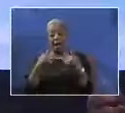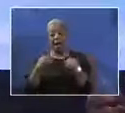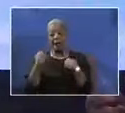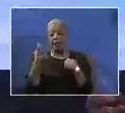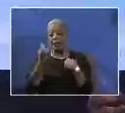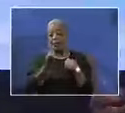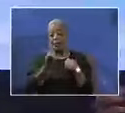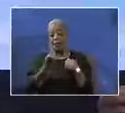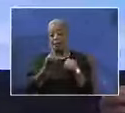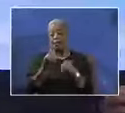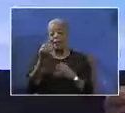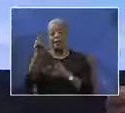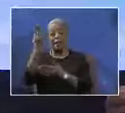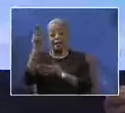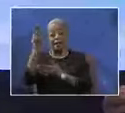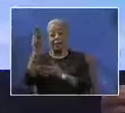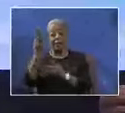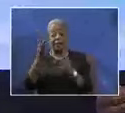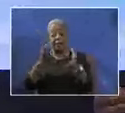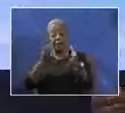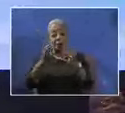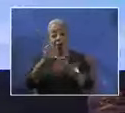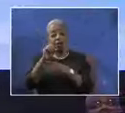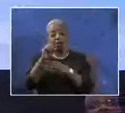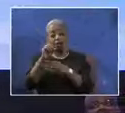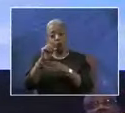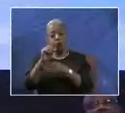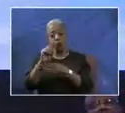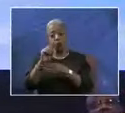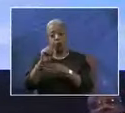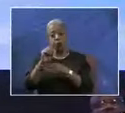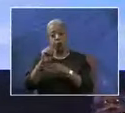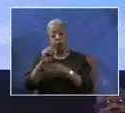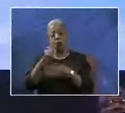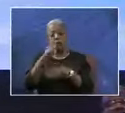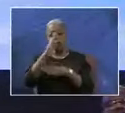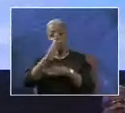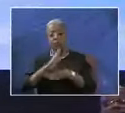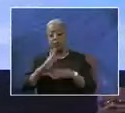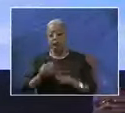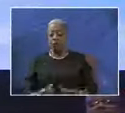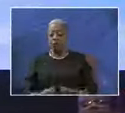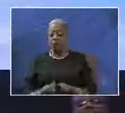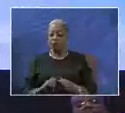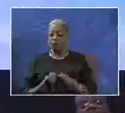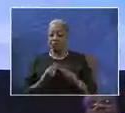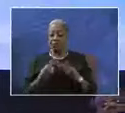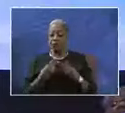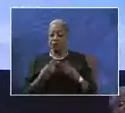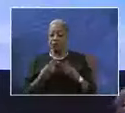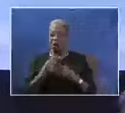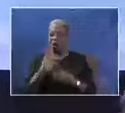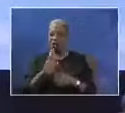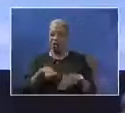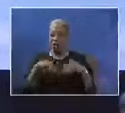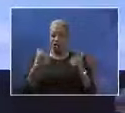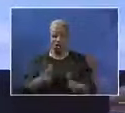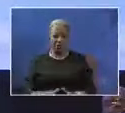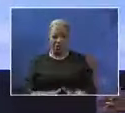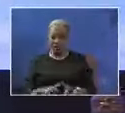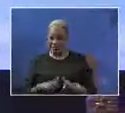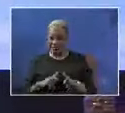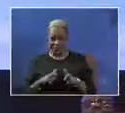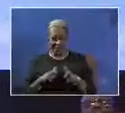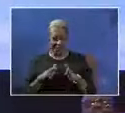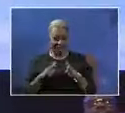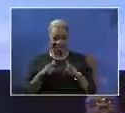like the currents, God has been moving your life in a direction. And the worst thing you can do is to flow against